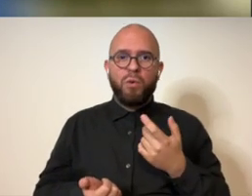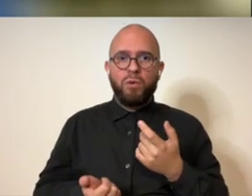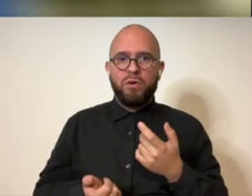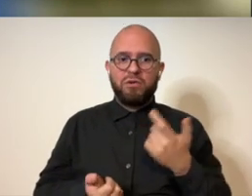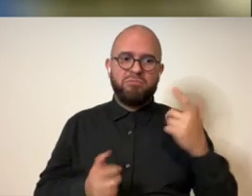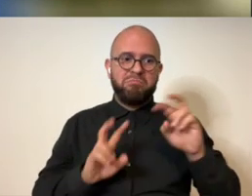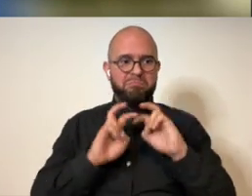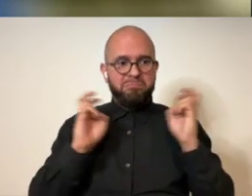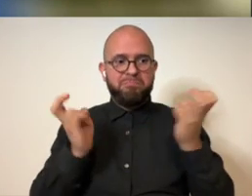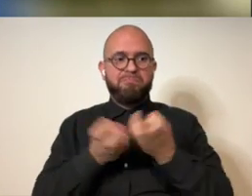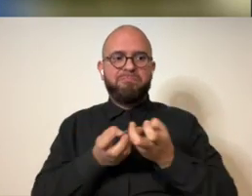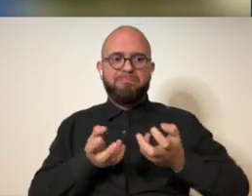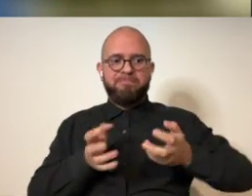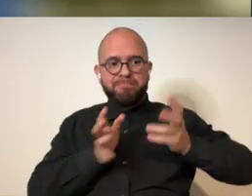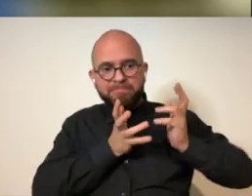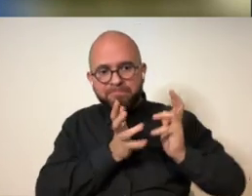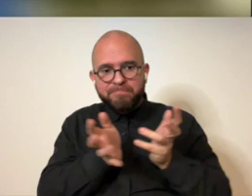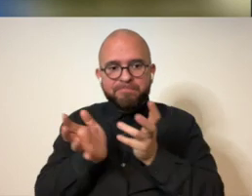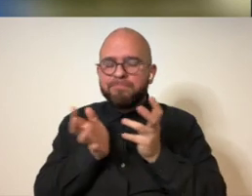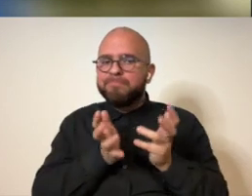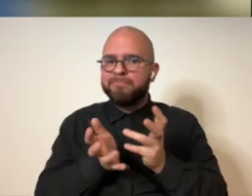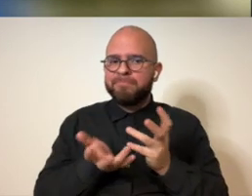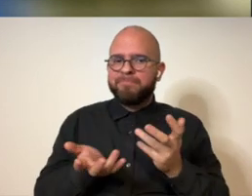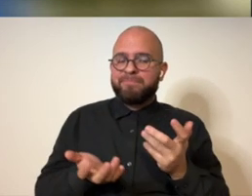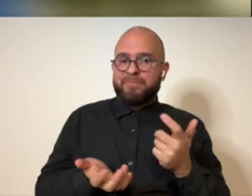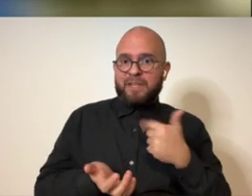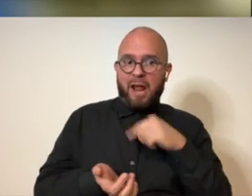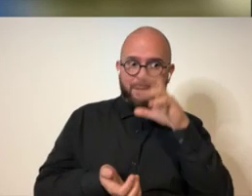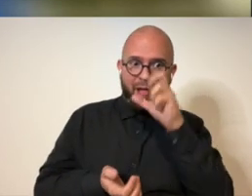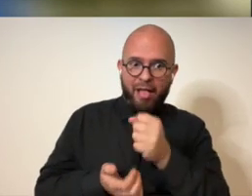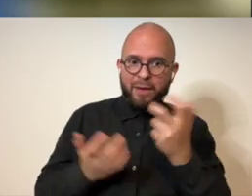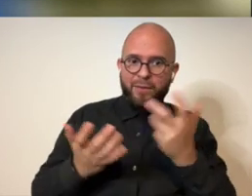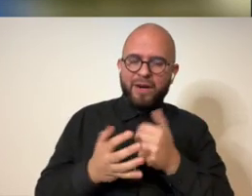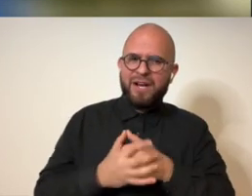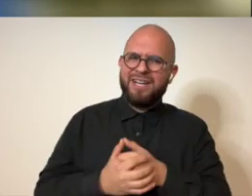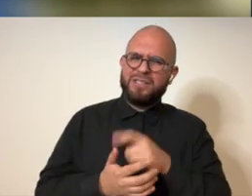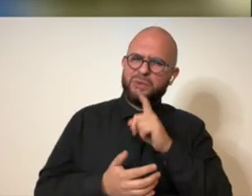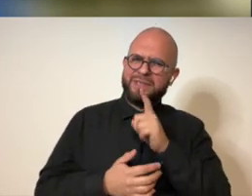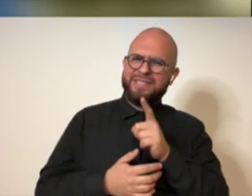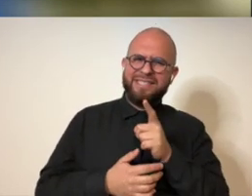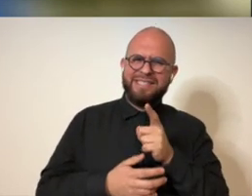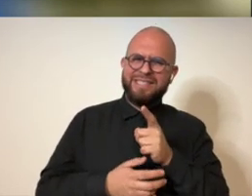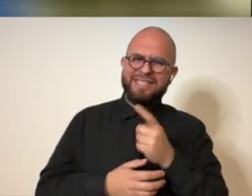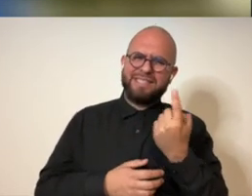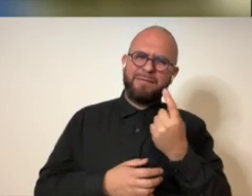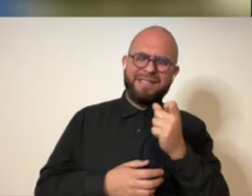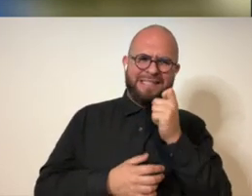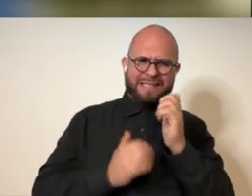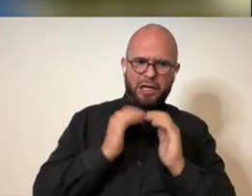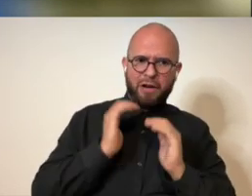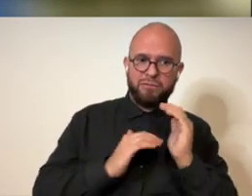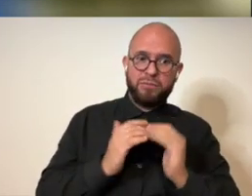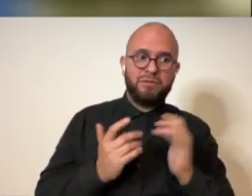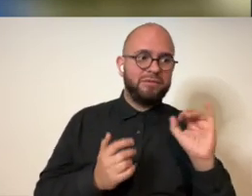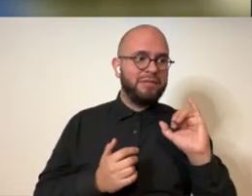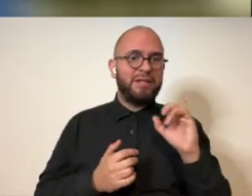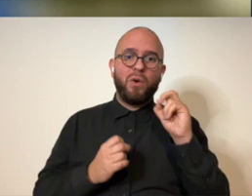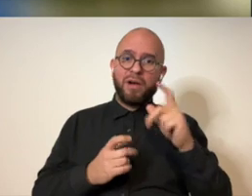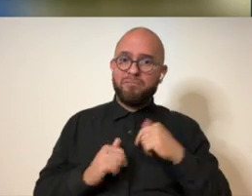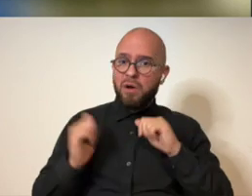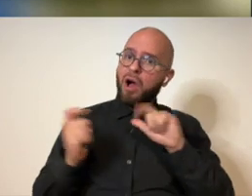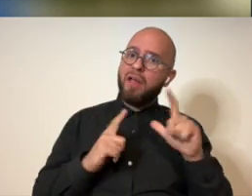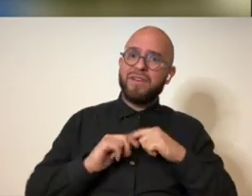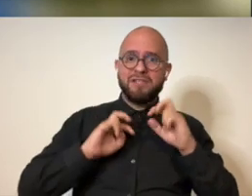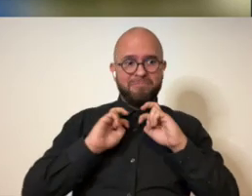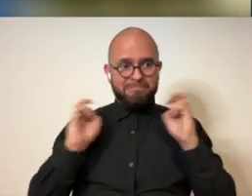so people will have conversations with me, or we'll have the conversation in a group. And what fascinates me about this is how it